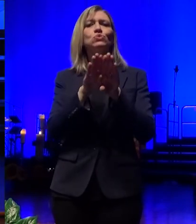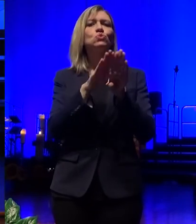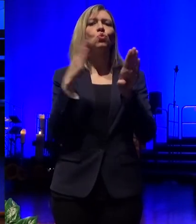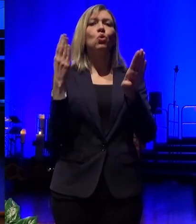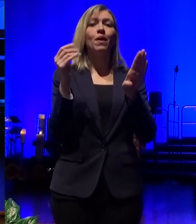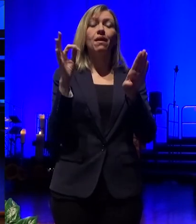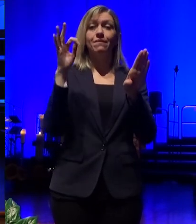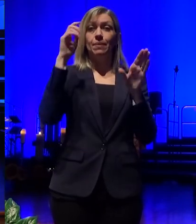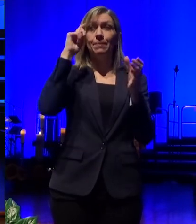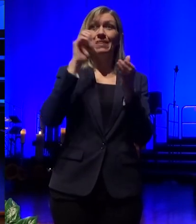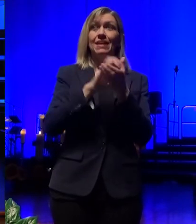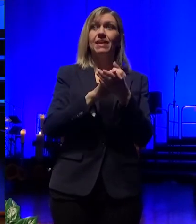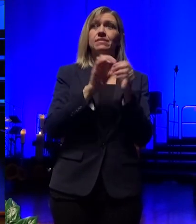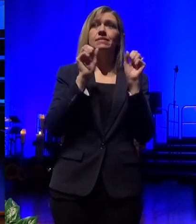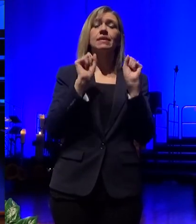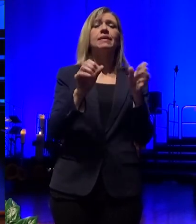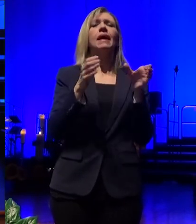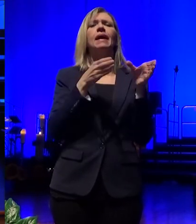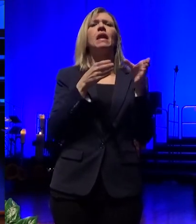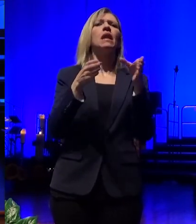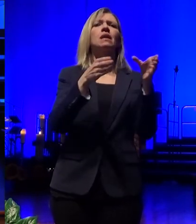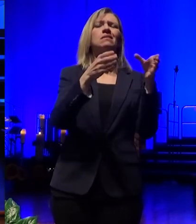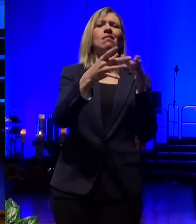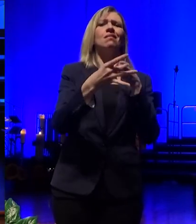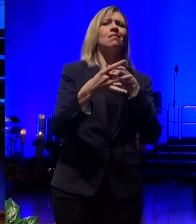of our beliefs can take us